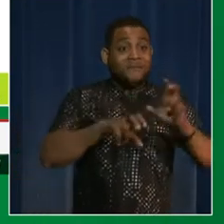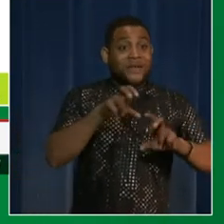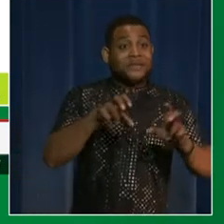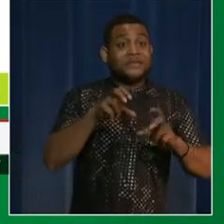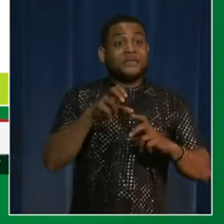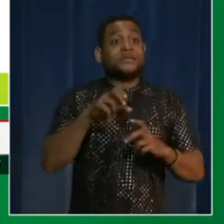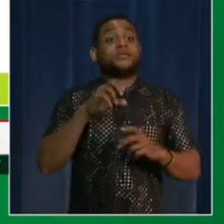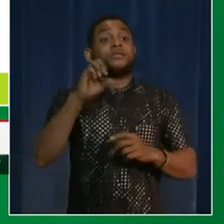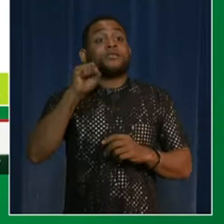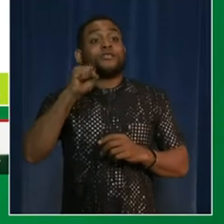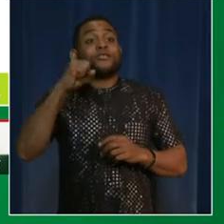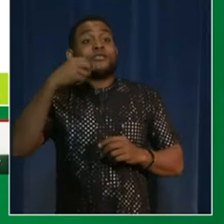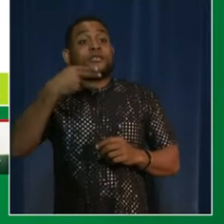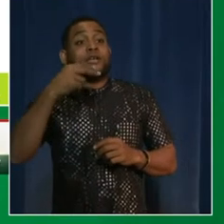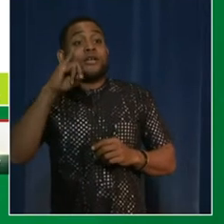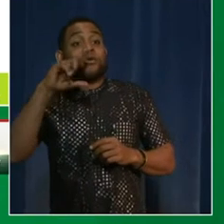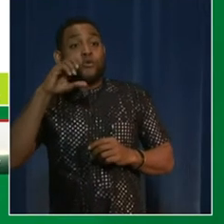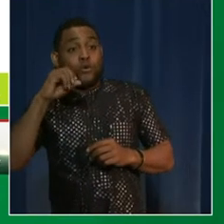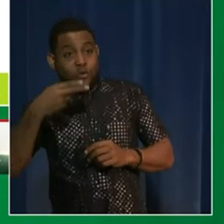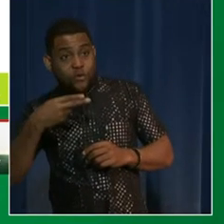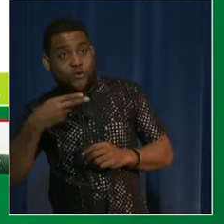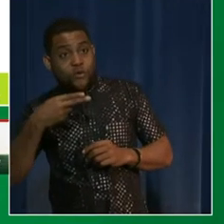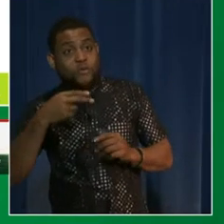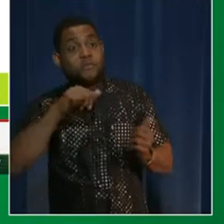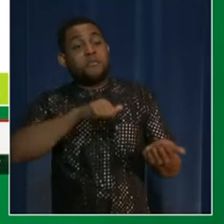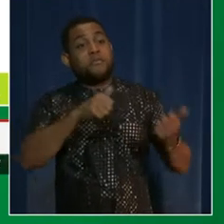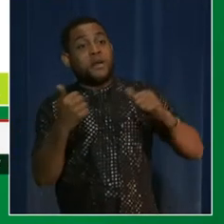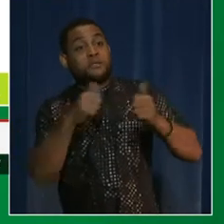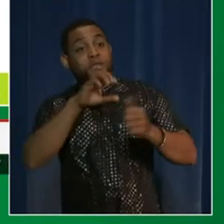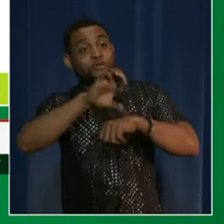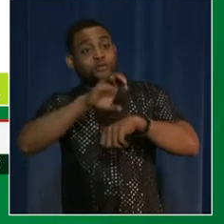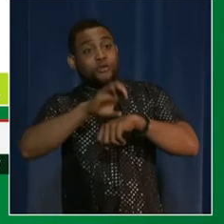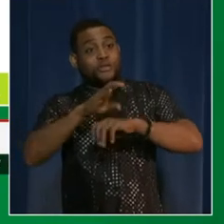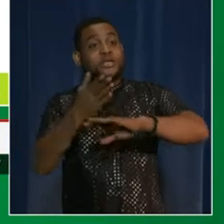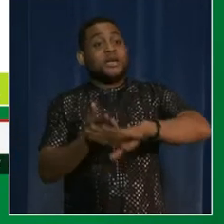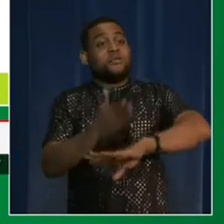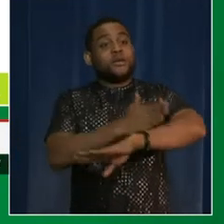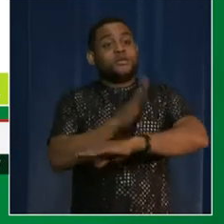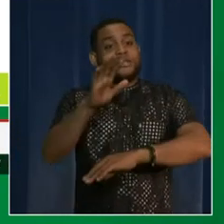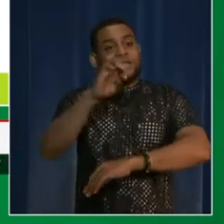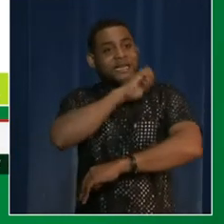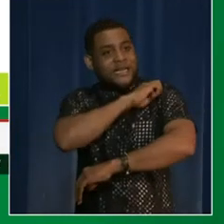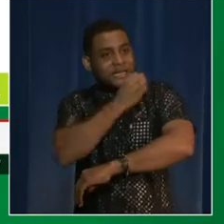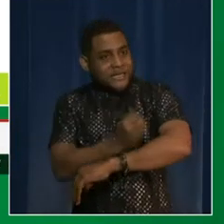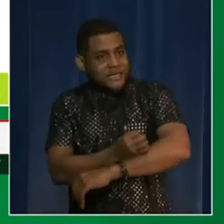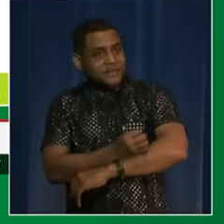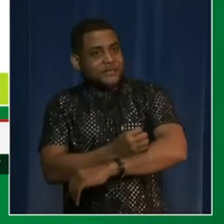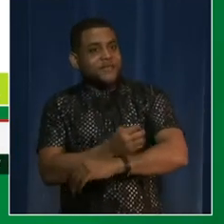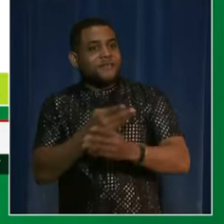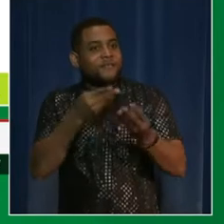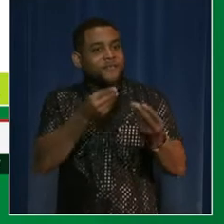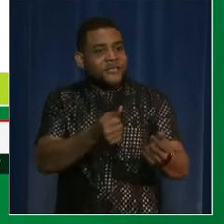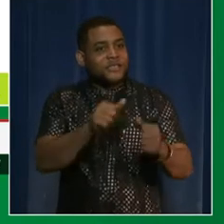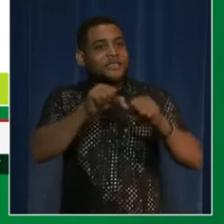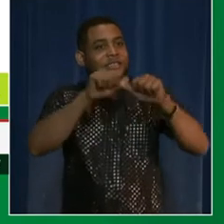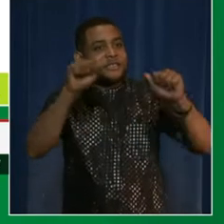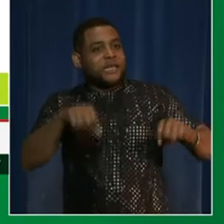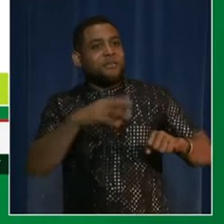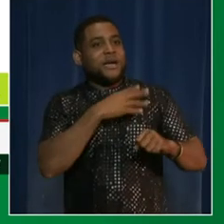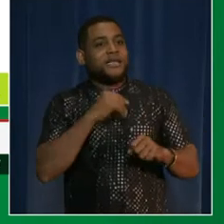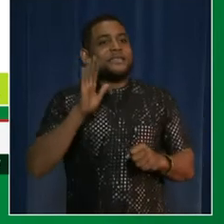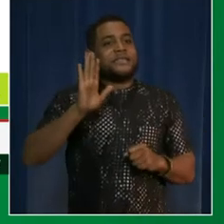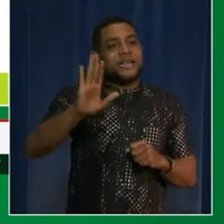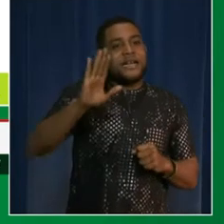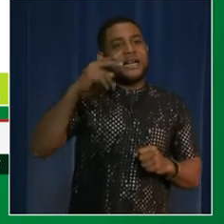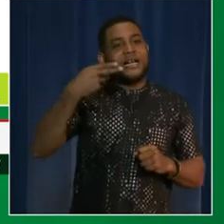to upgrade their energy efficiency systems, replacing their HVAC, and using the savings that they're going to see over the next